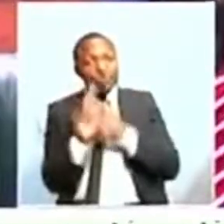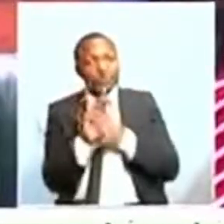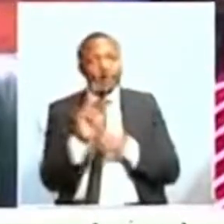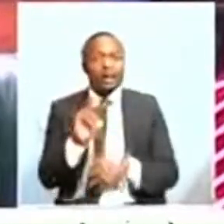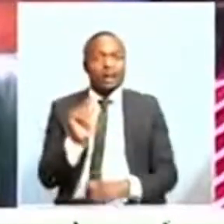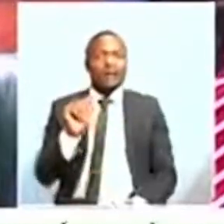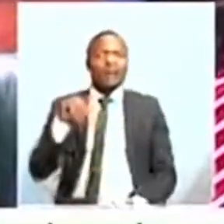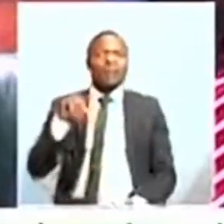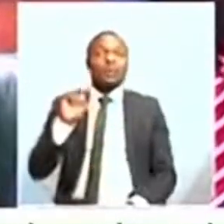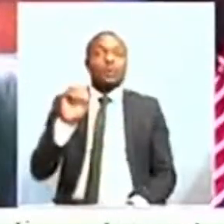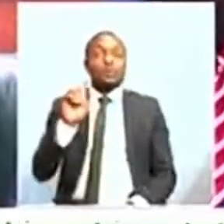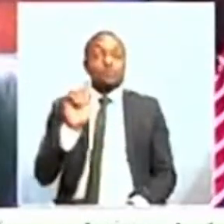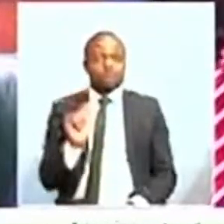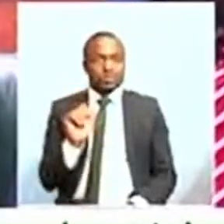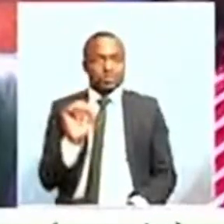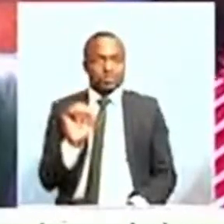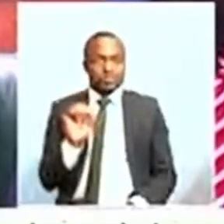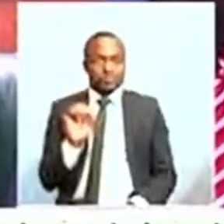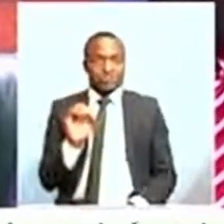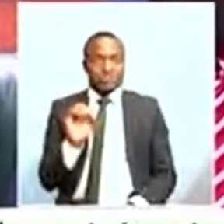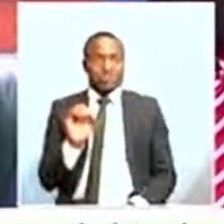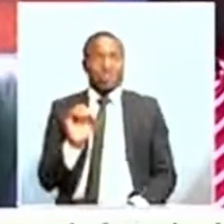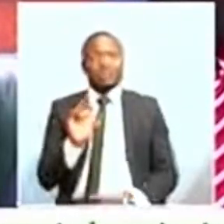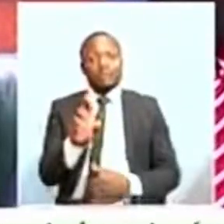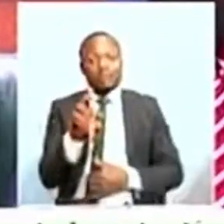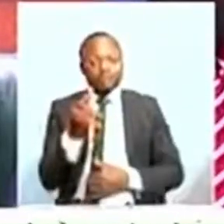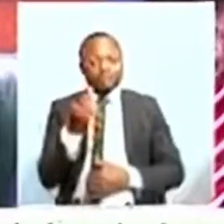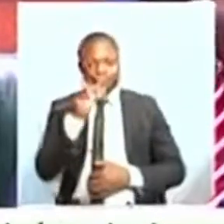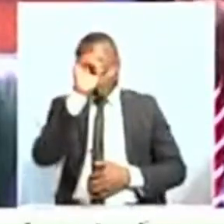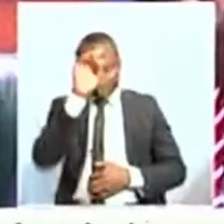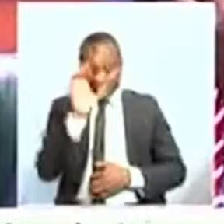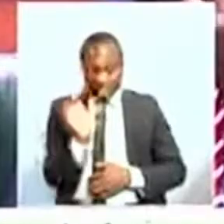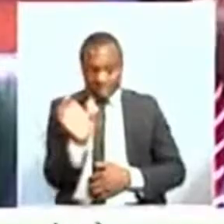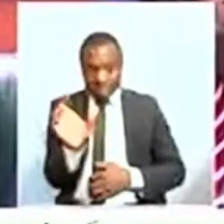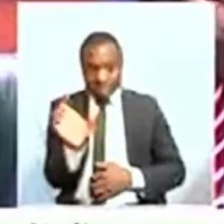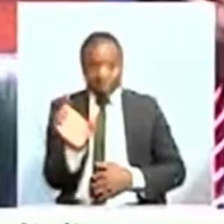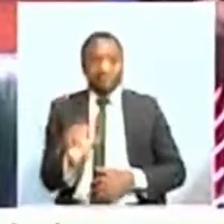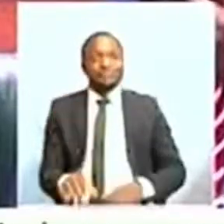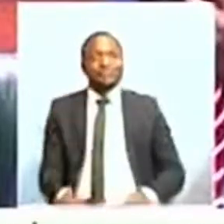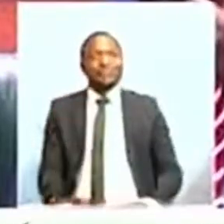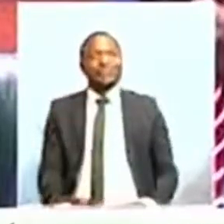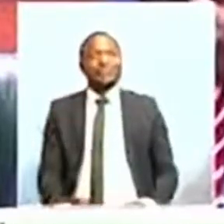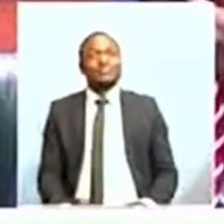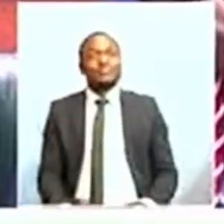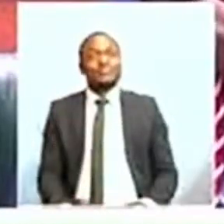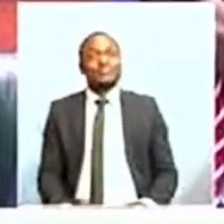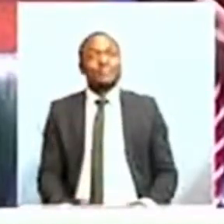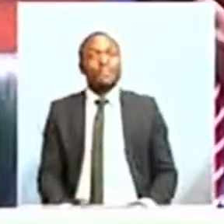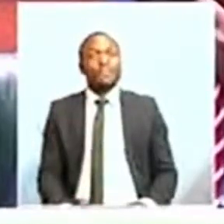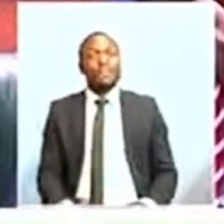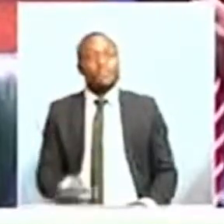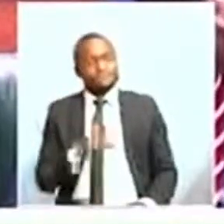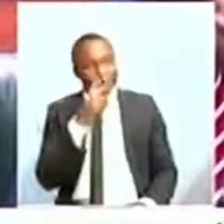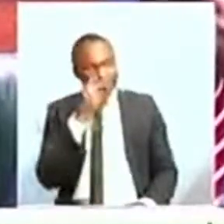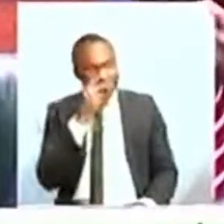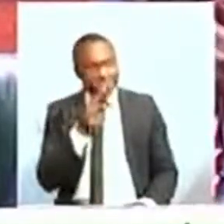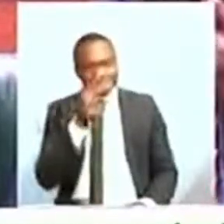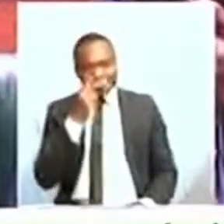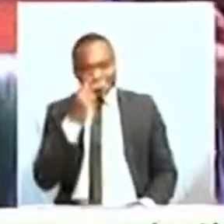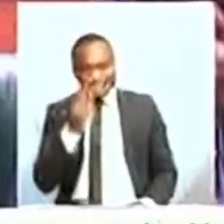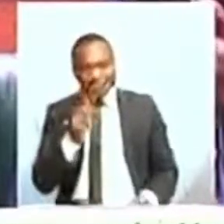to resuscitate the mining sector, starting with the brownfield mines. We had to look at